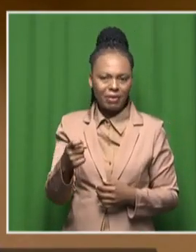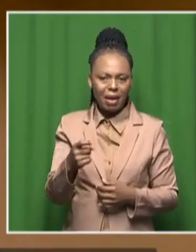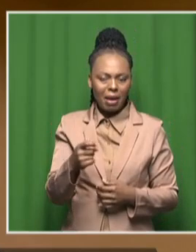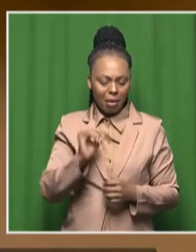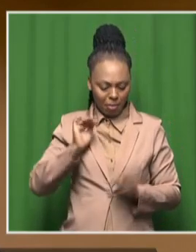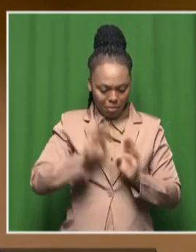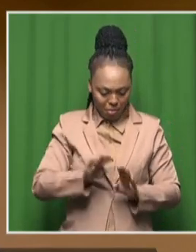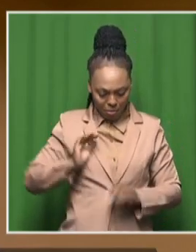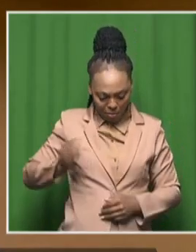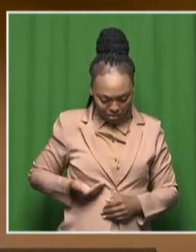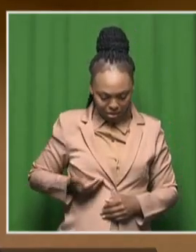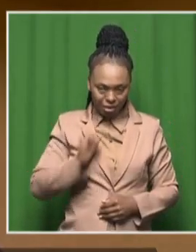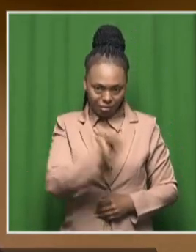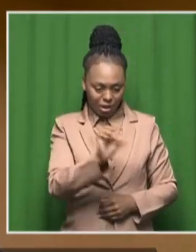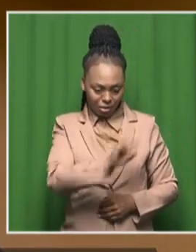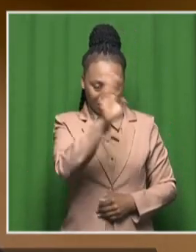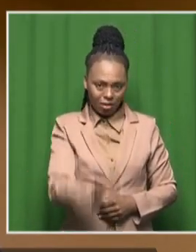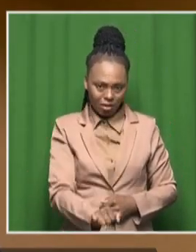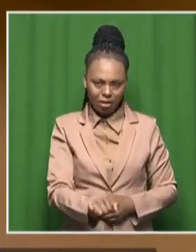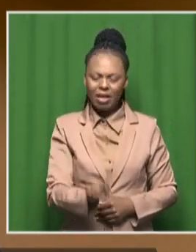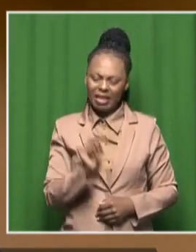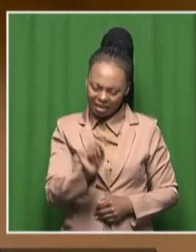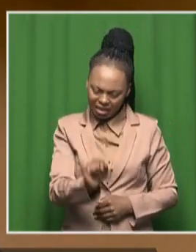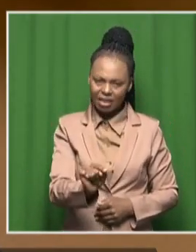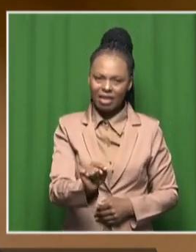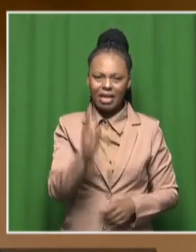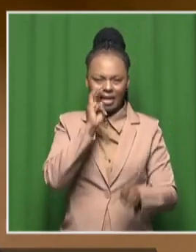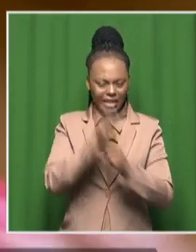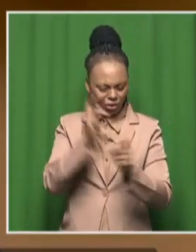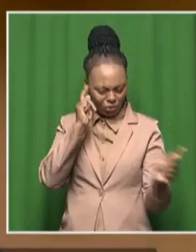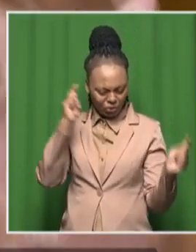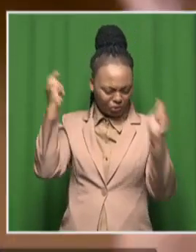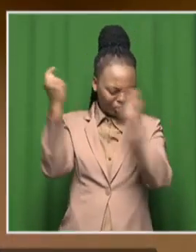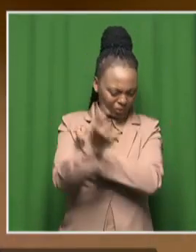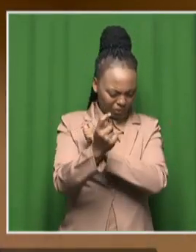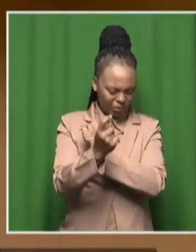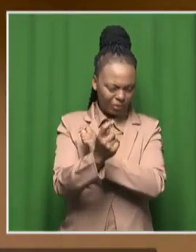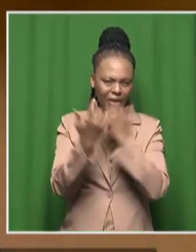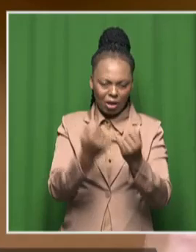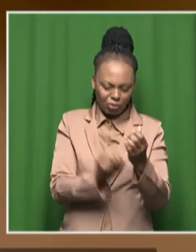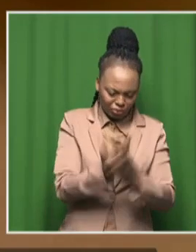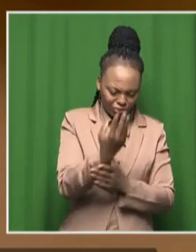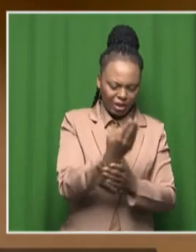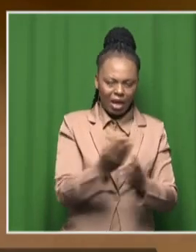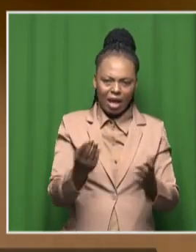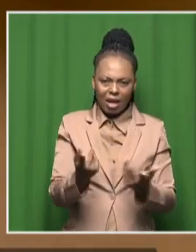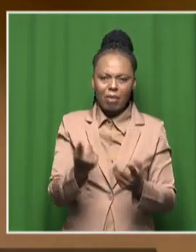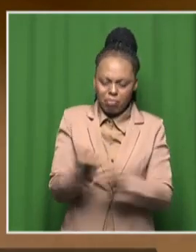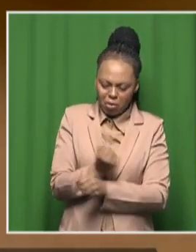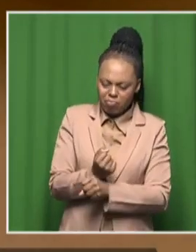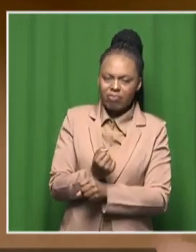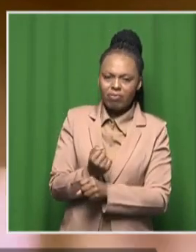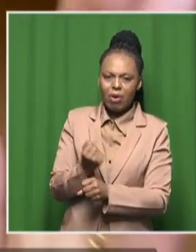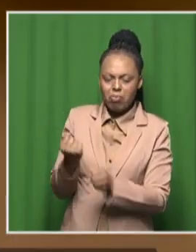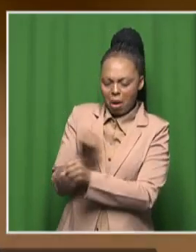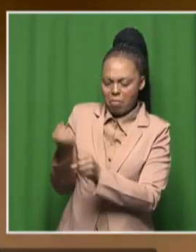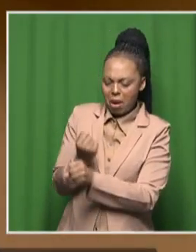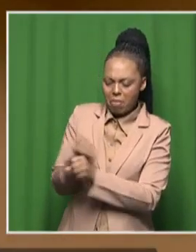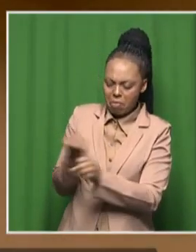Africa must emulate the mothers and the gogos of 1956